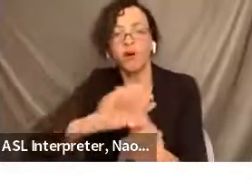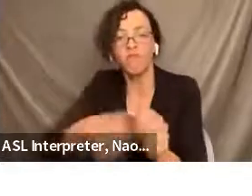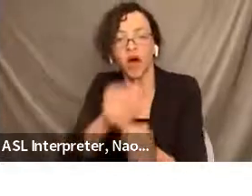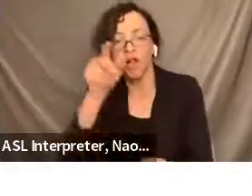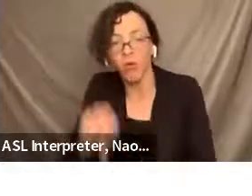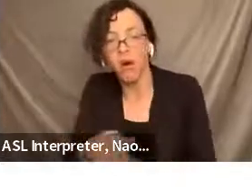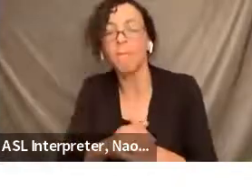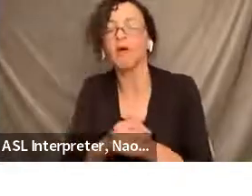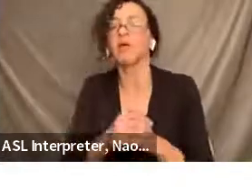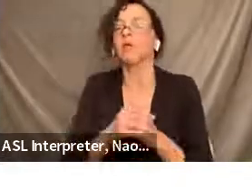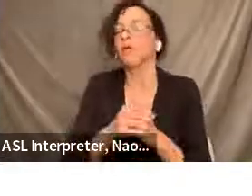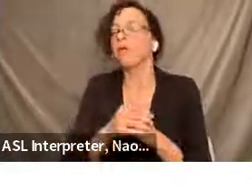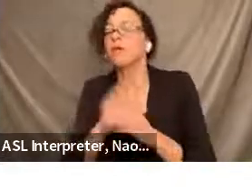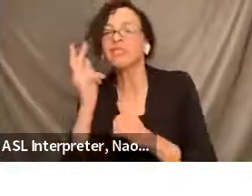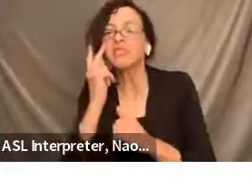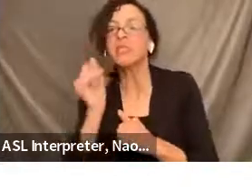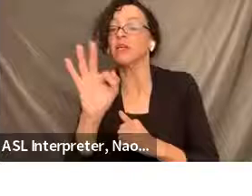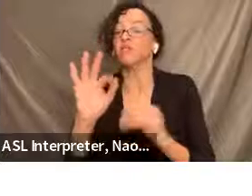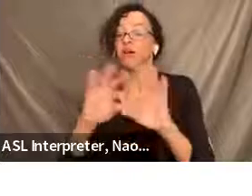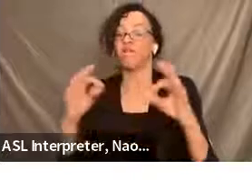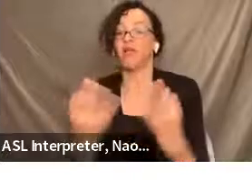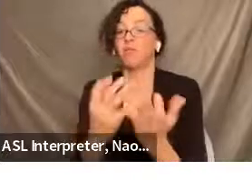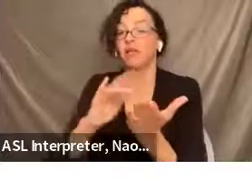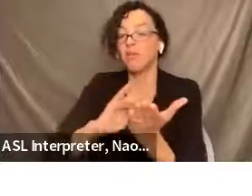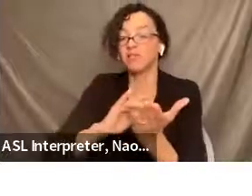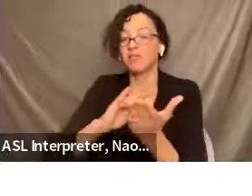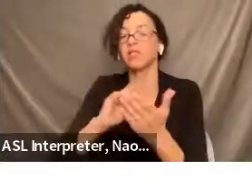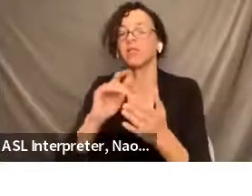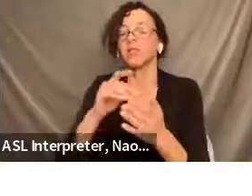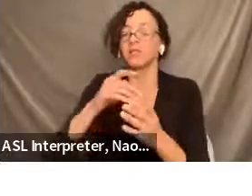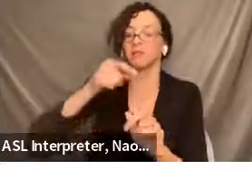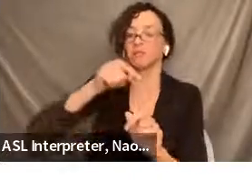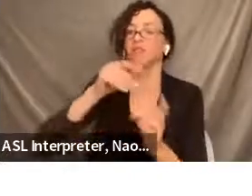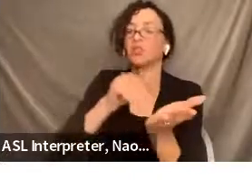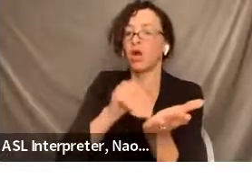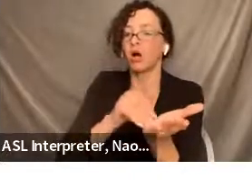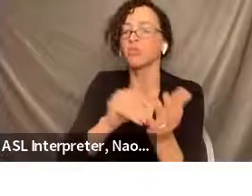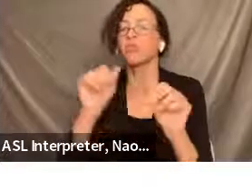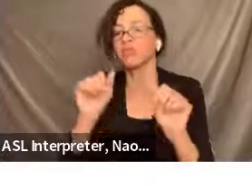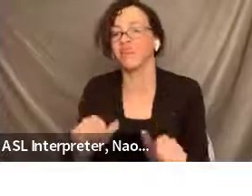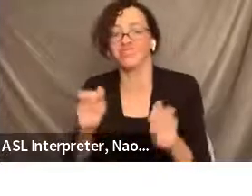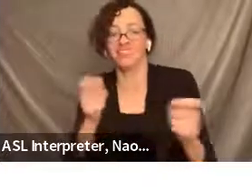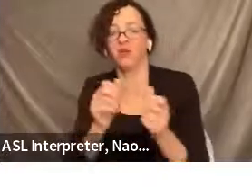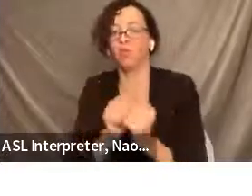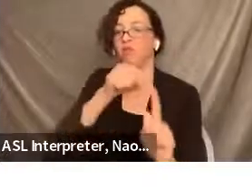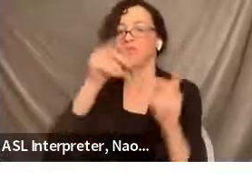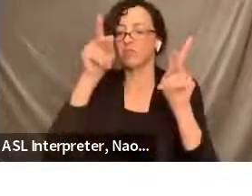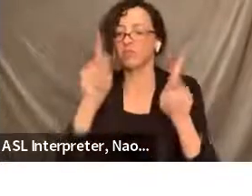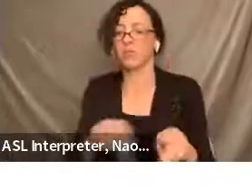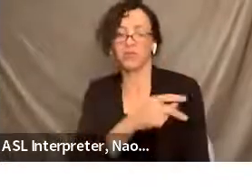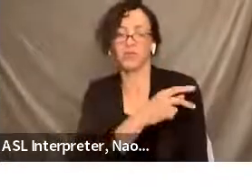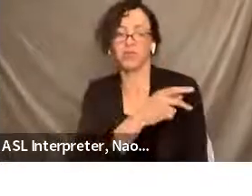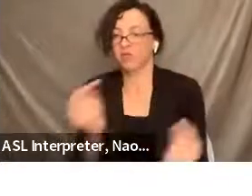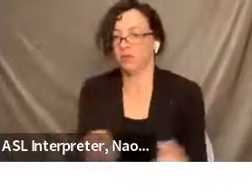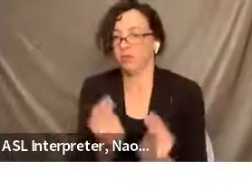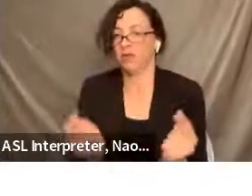family medicine practitioner to deal with the ear pain. Maylene, can you please advance the slide? And Dr. Freeman, I'm going to ask you